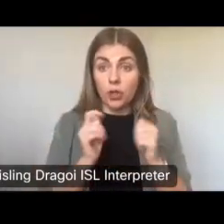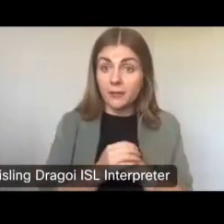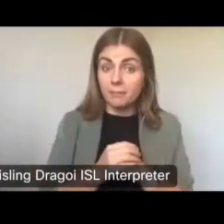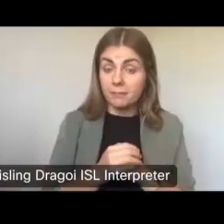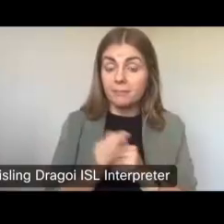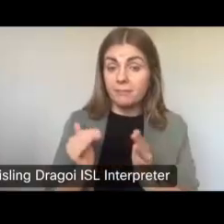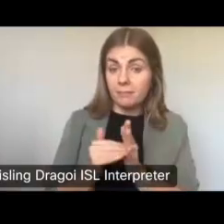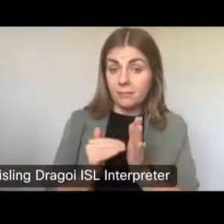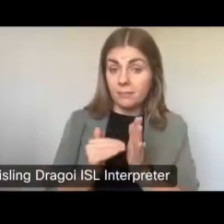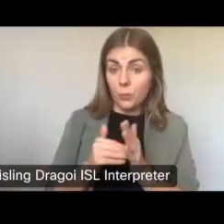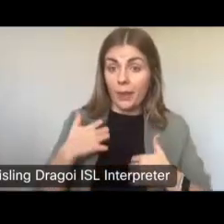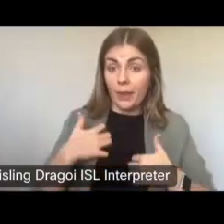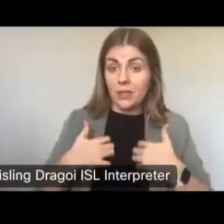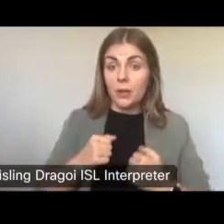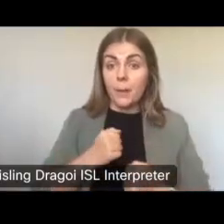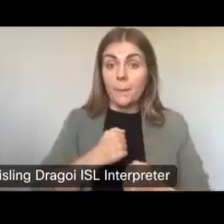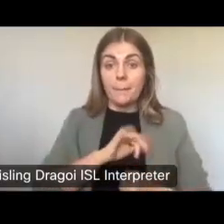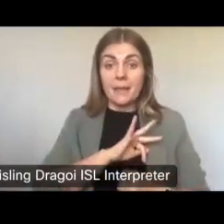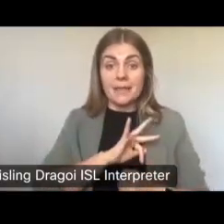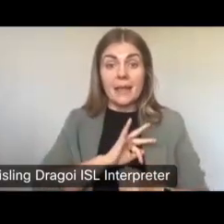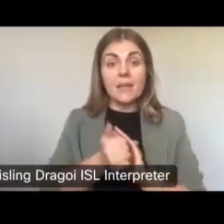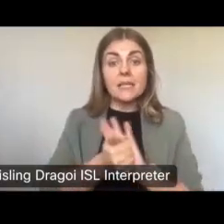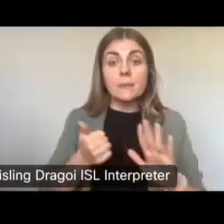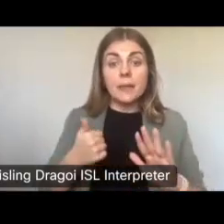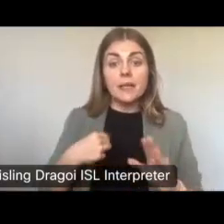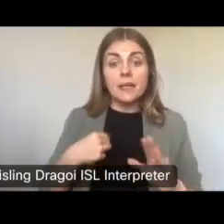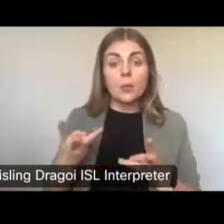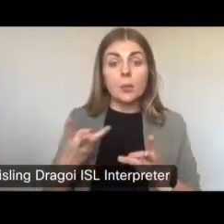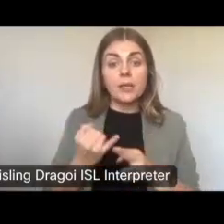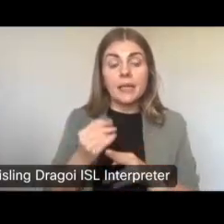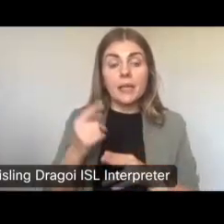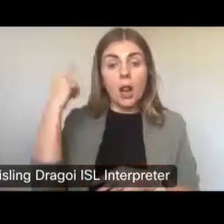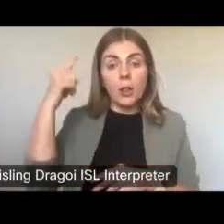I suppose my own experience, I worked in London for quite a while in